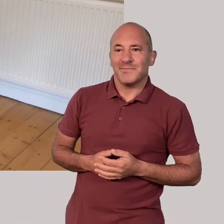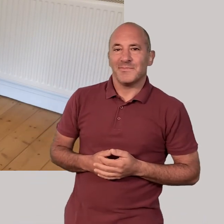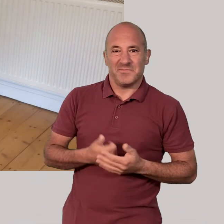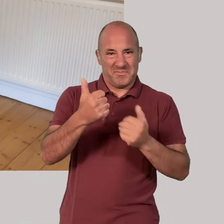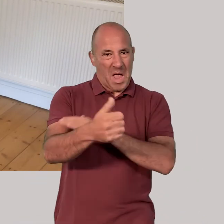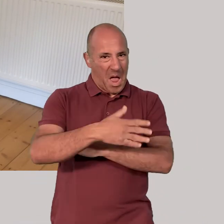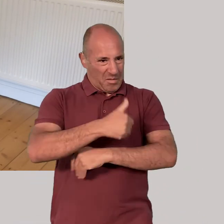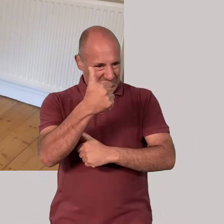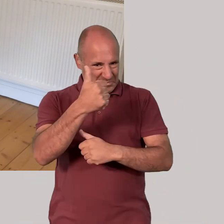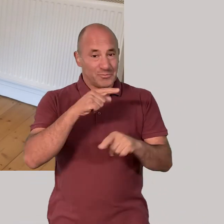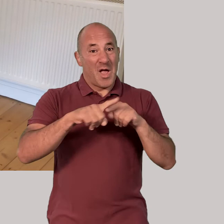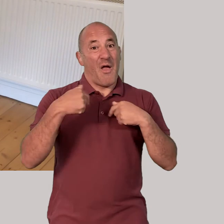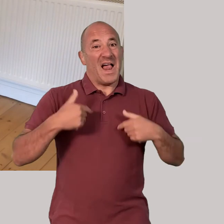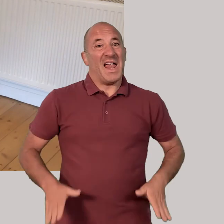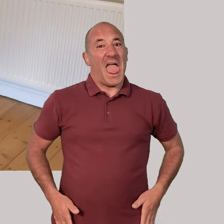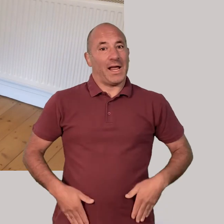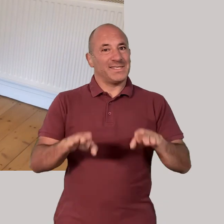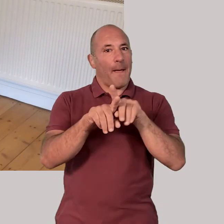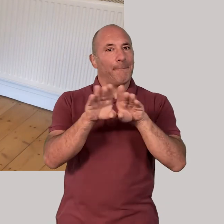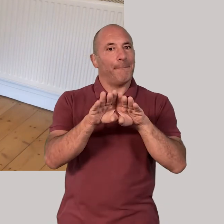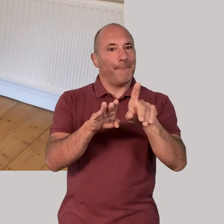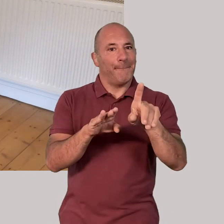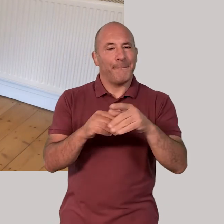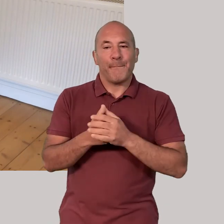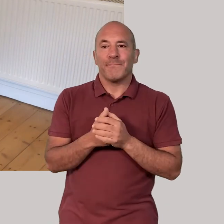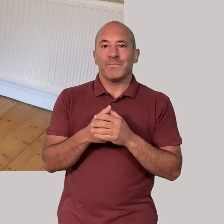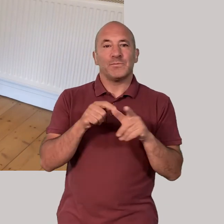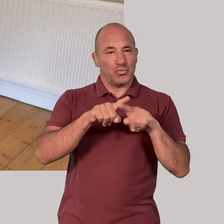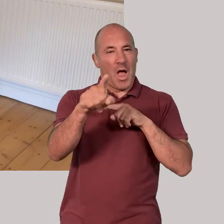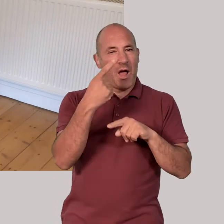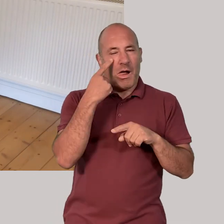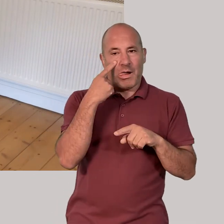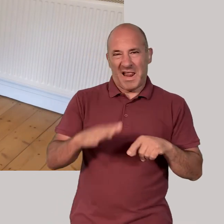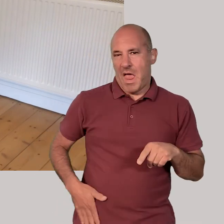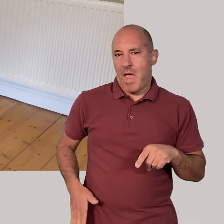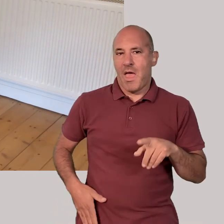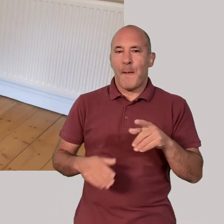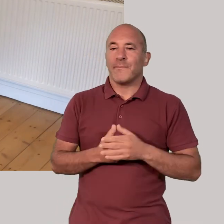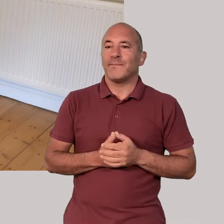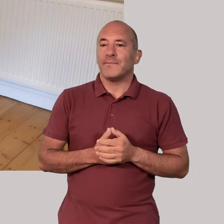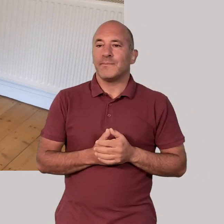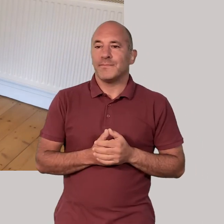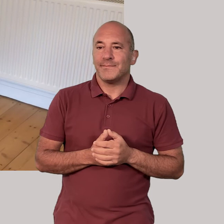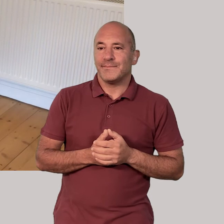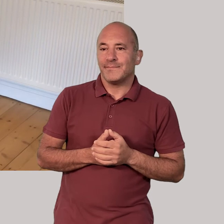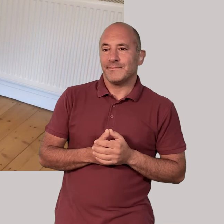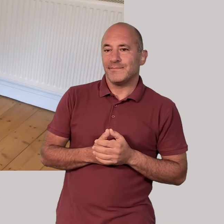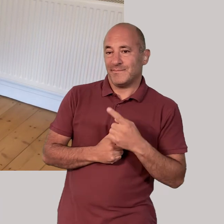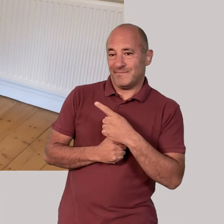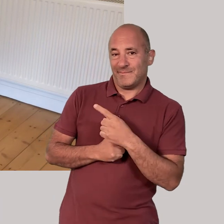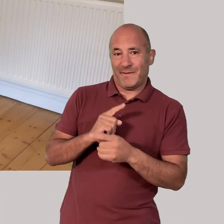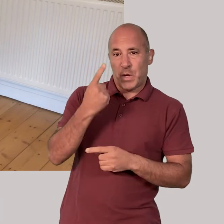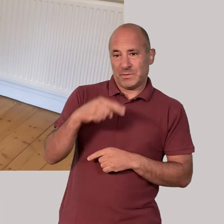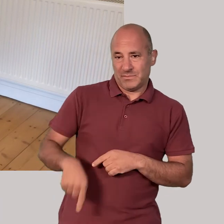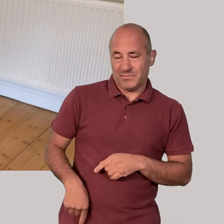And I'm sure that whatever we can do with our arms, we can also do with our legs. So let's try with our legs.